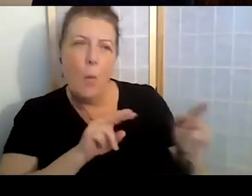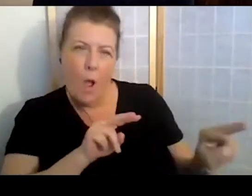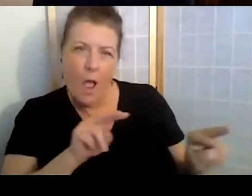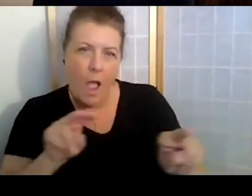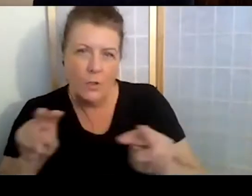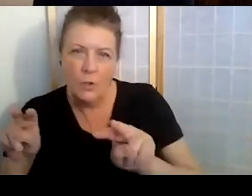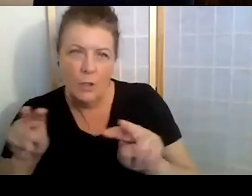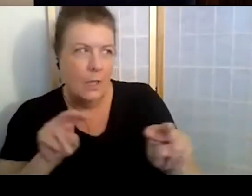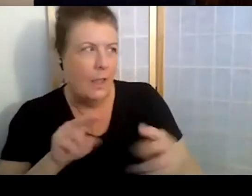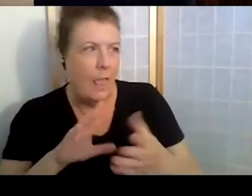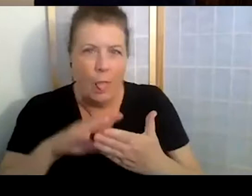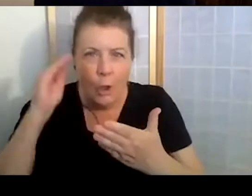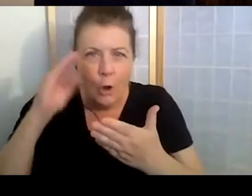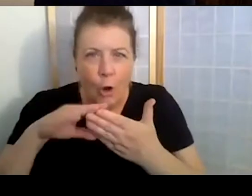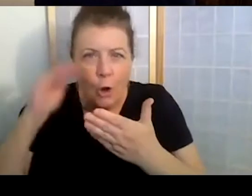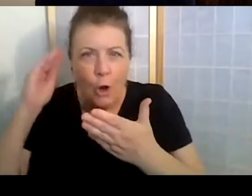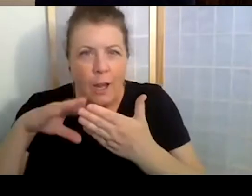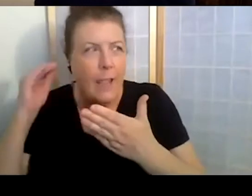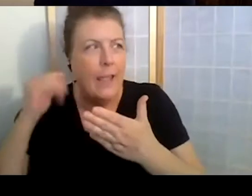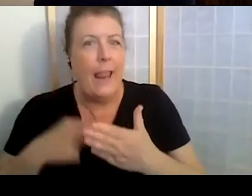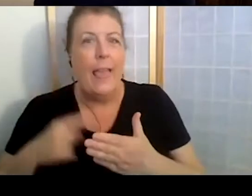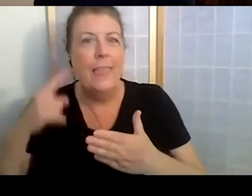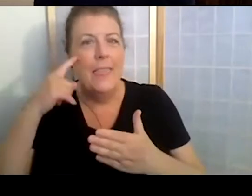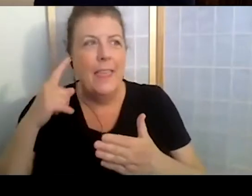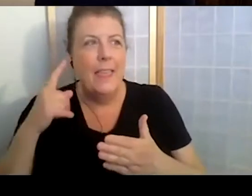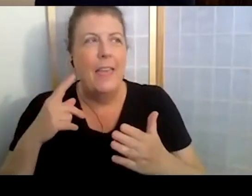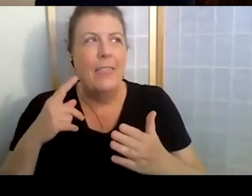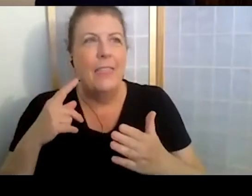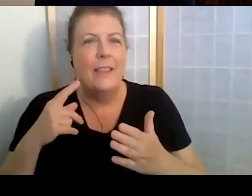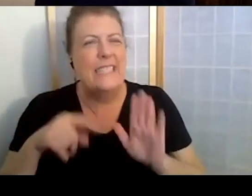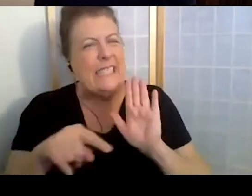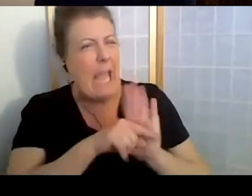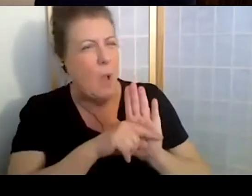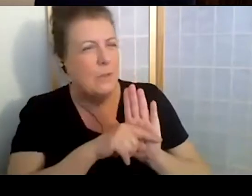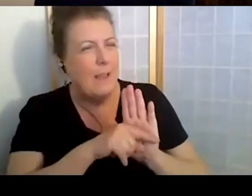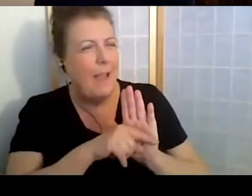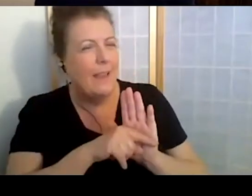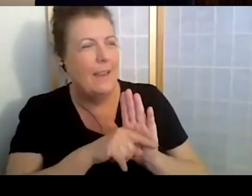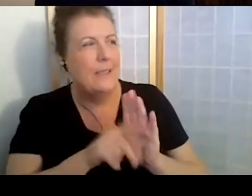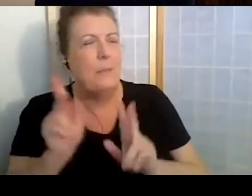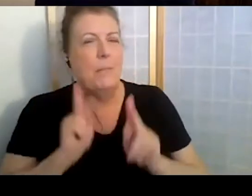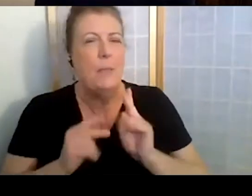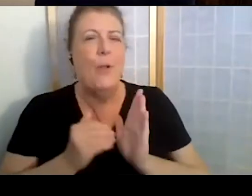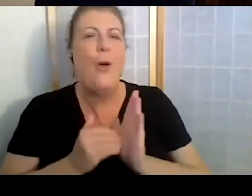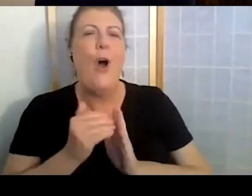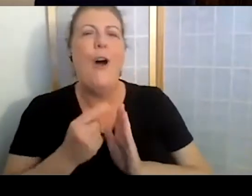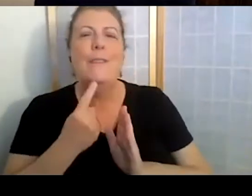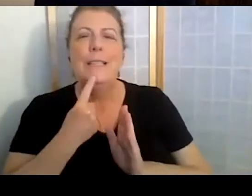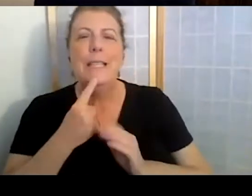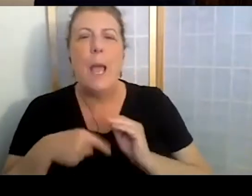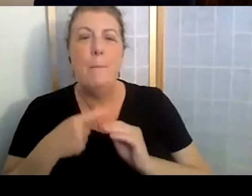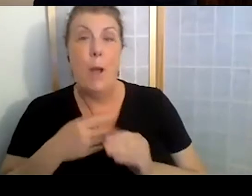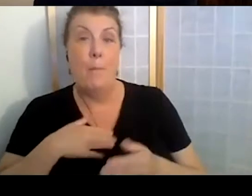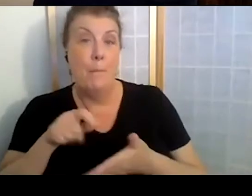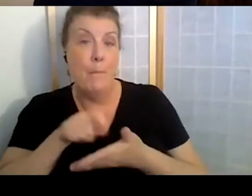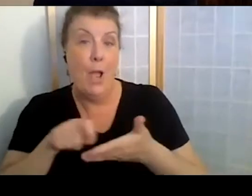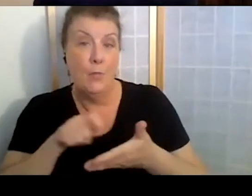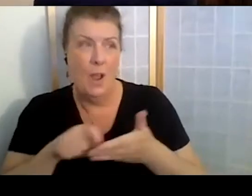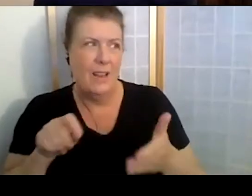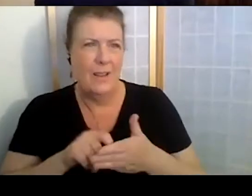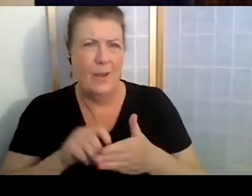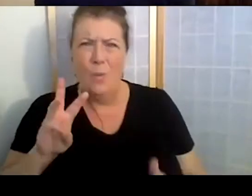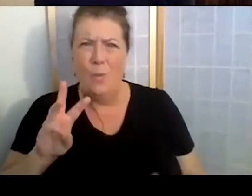And I think that the downside is people will often say about things that I've written, what the fuck is going